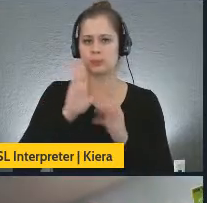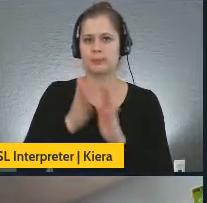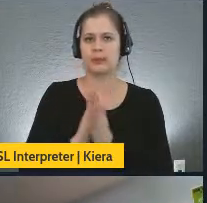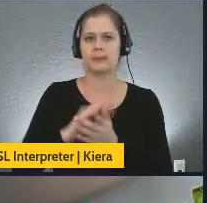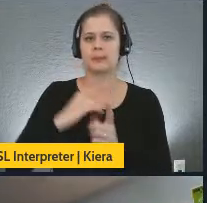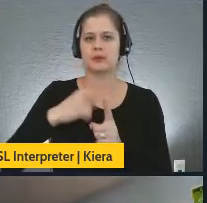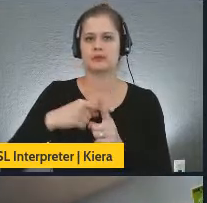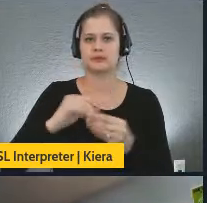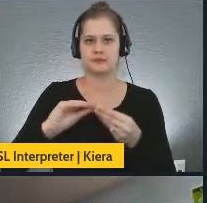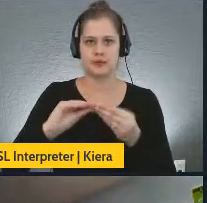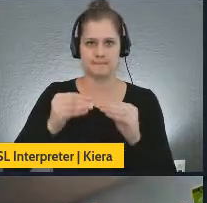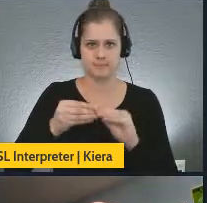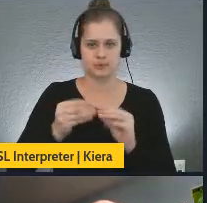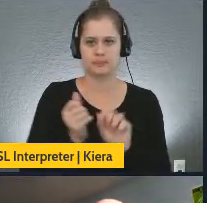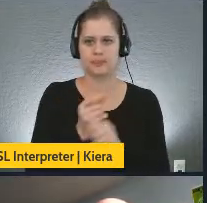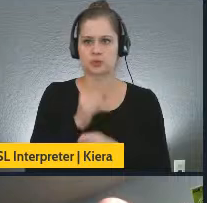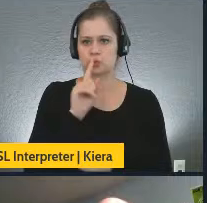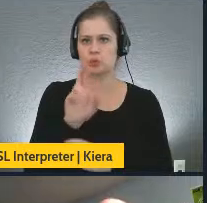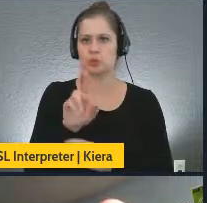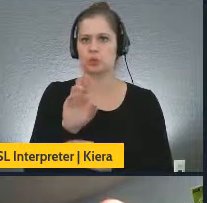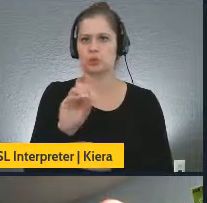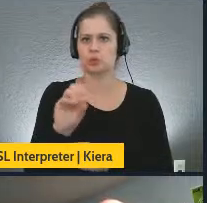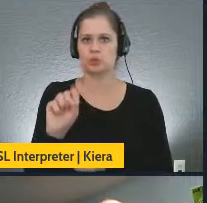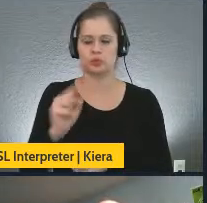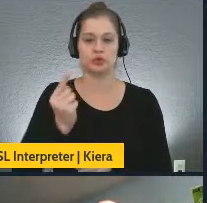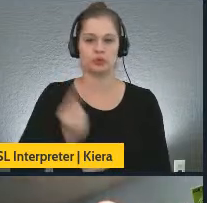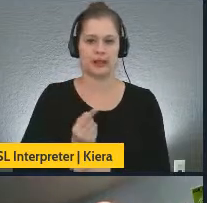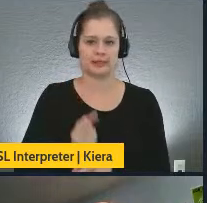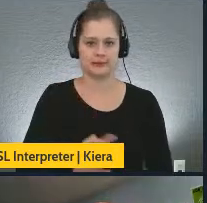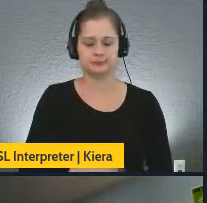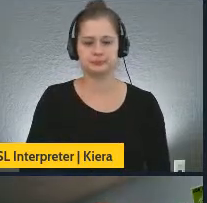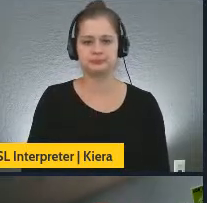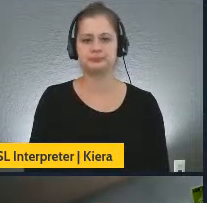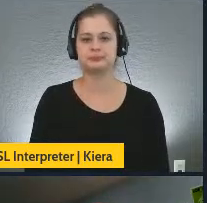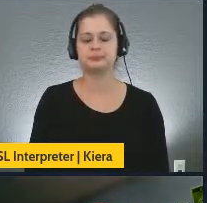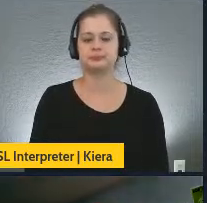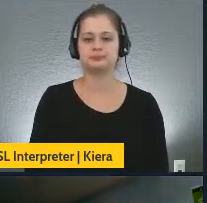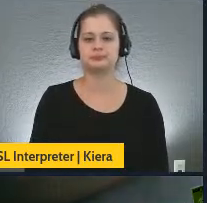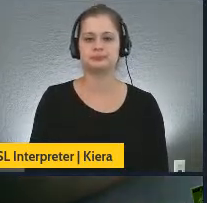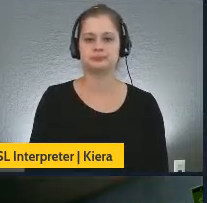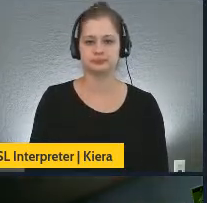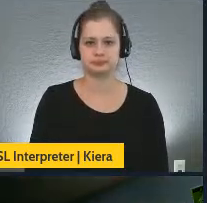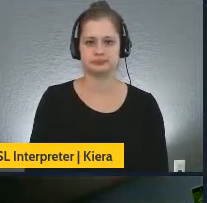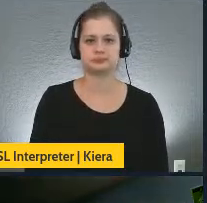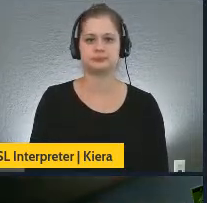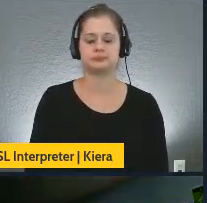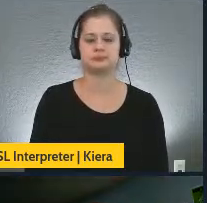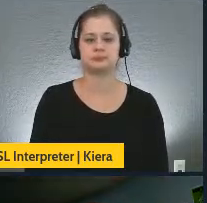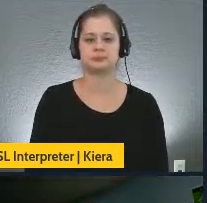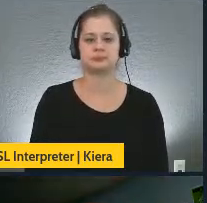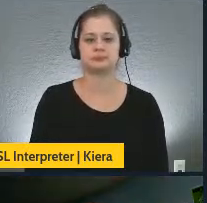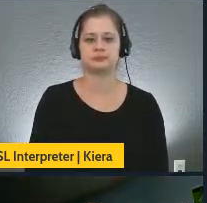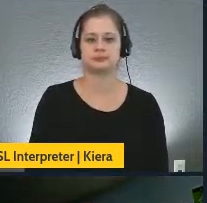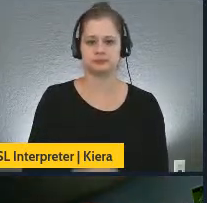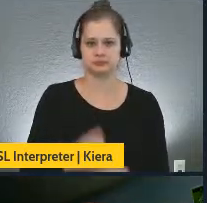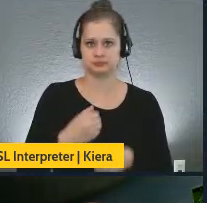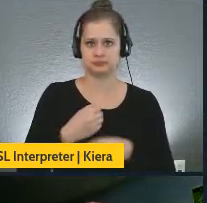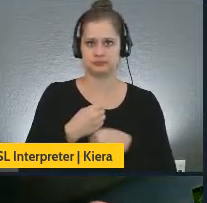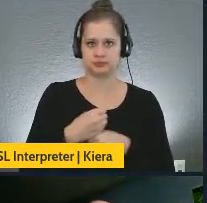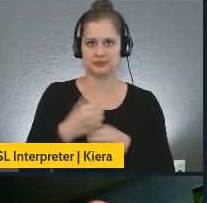that it gets routed correctly. So first of all, in our range step, we create our test